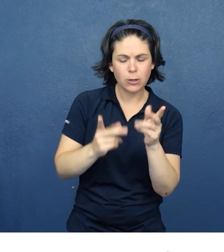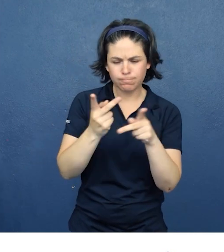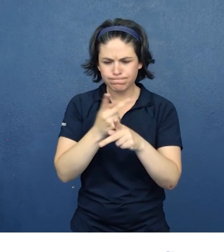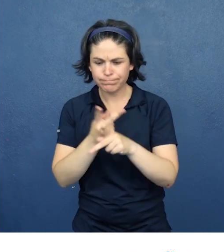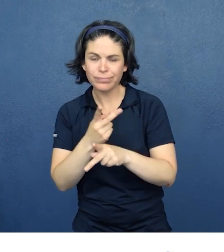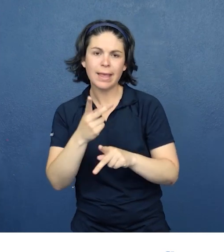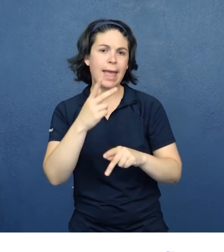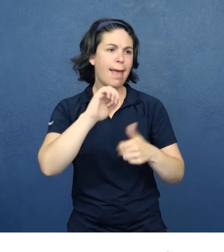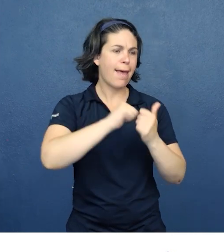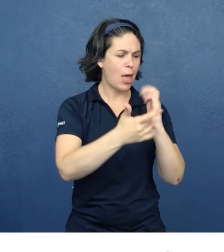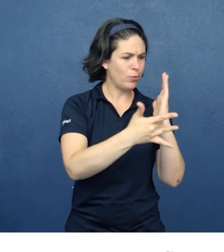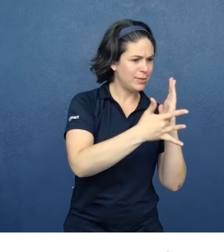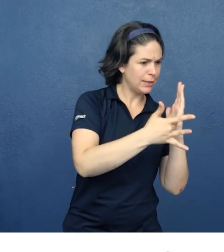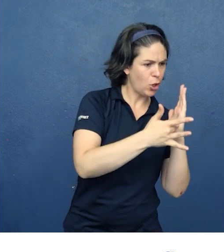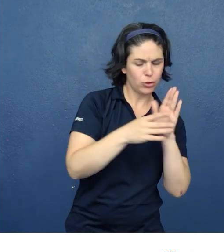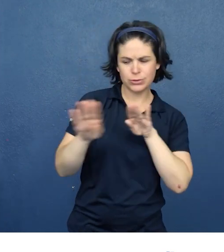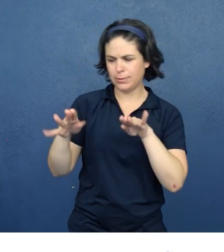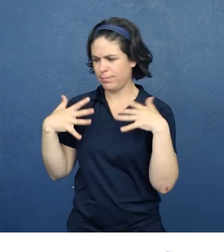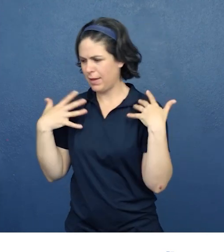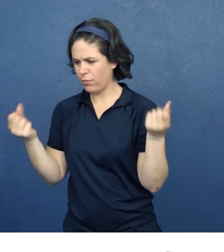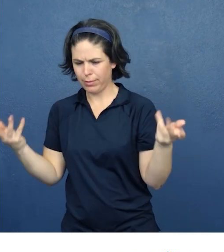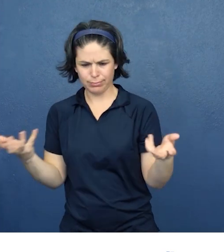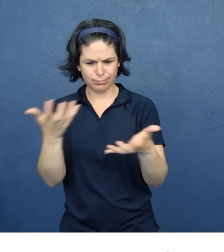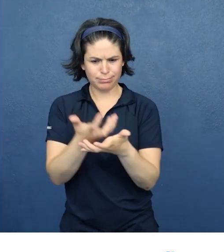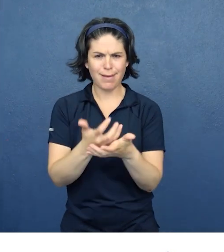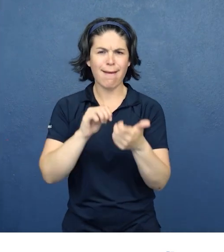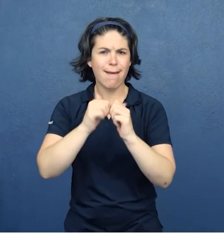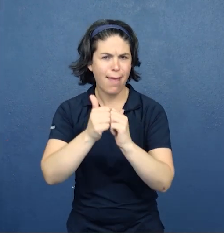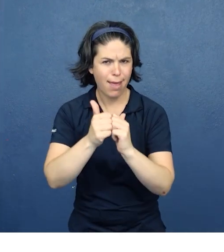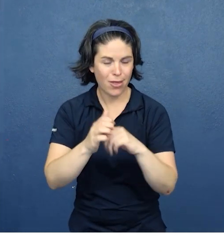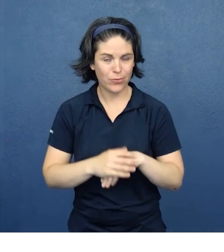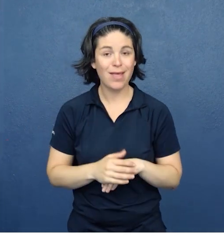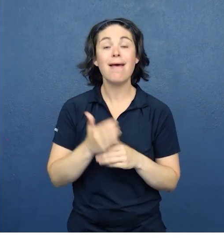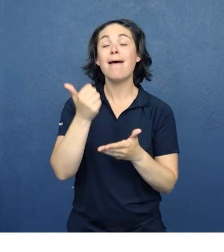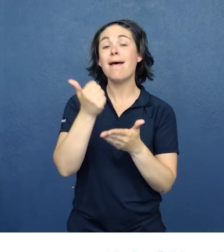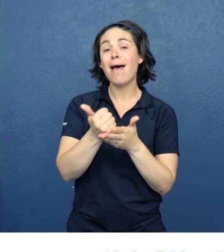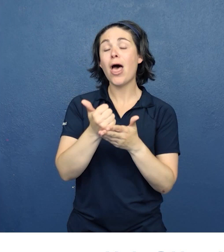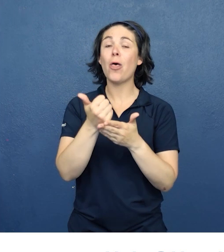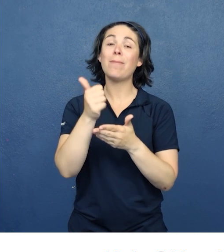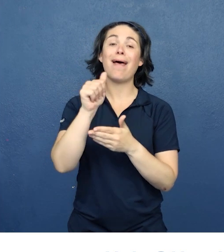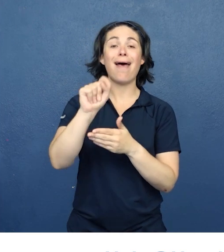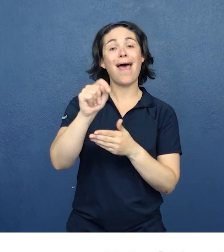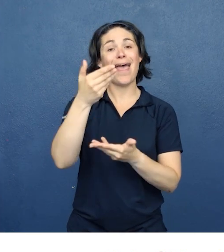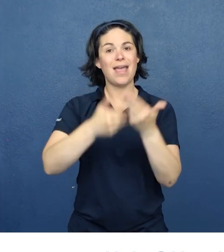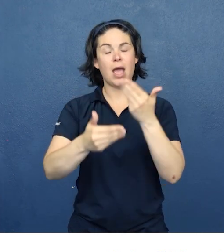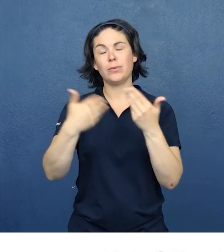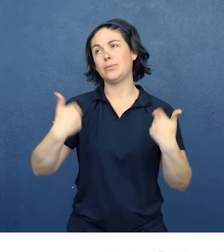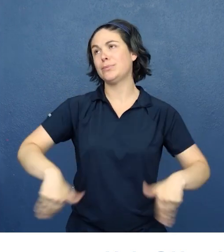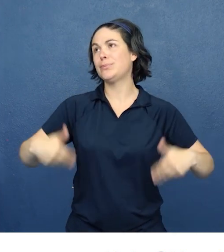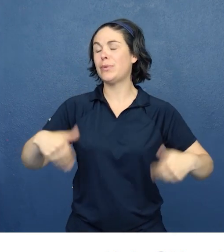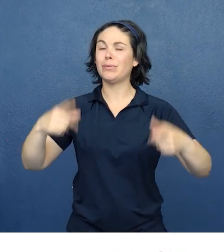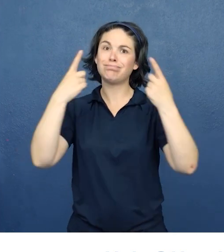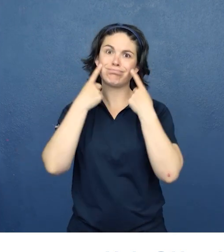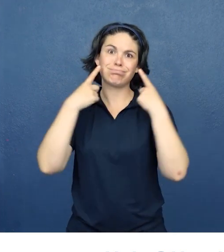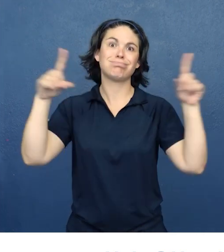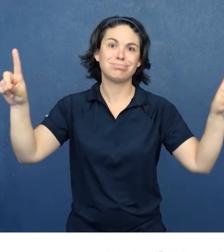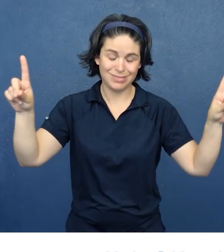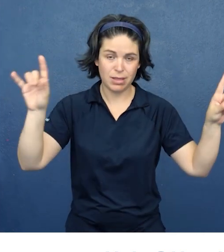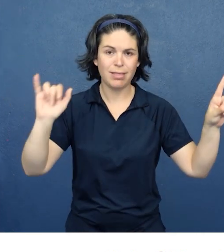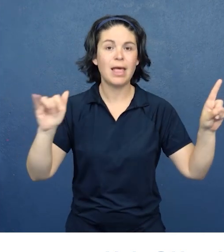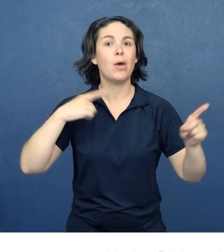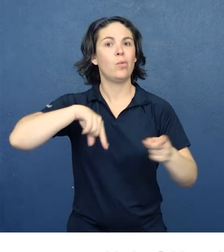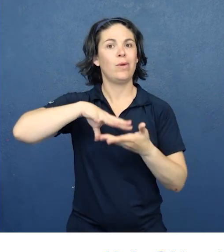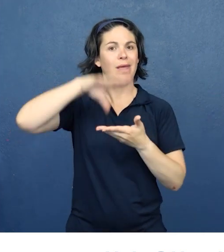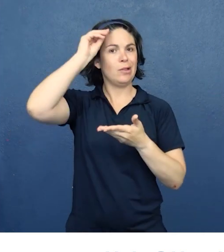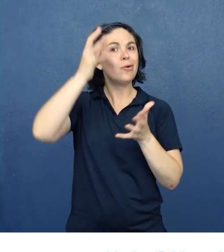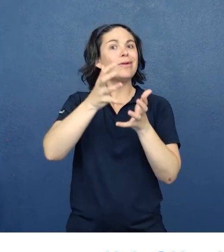how technology fits within the behavioral health system. Help at Hand was a resounding success that taught us